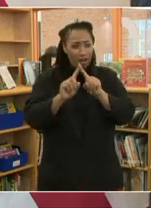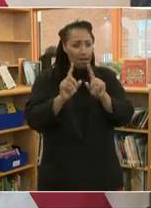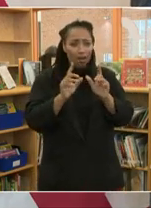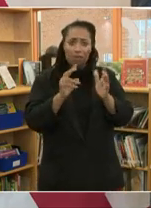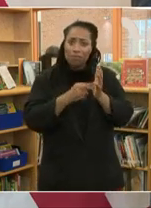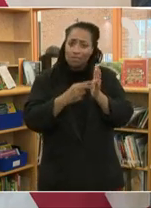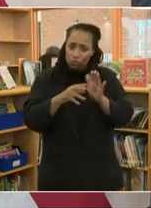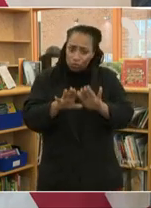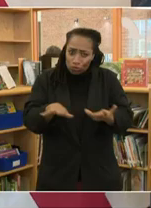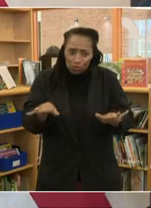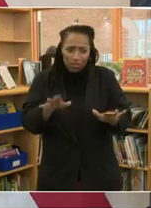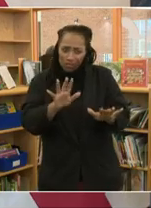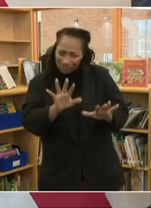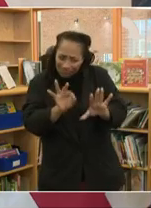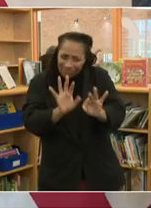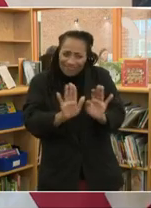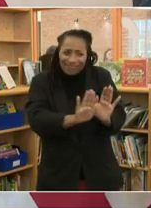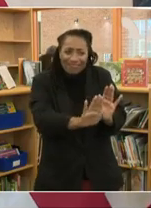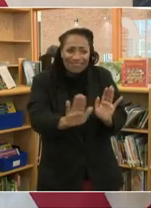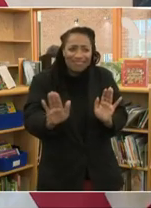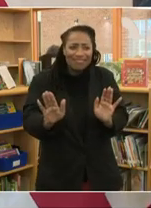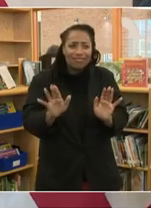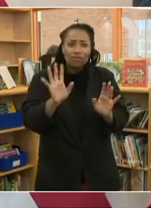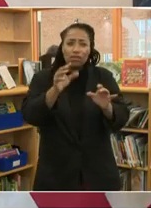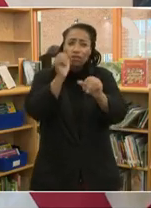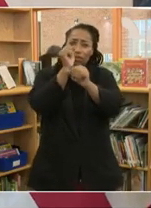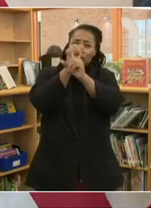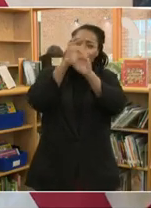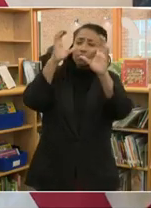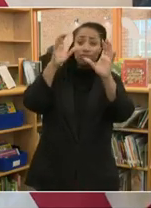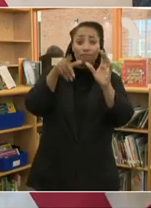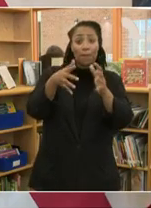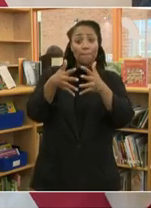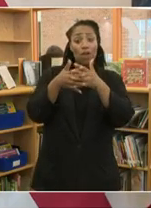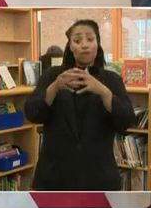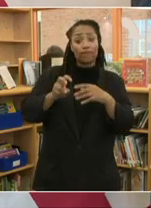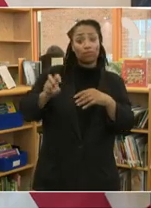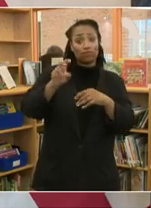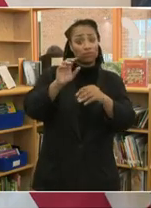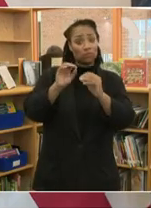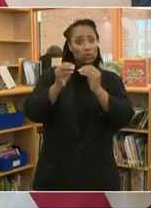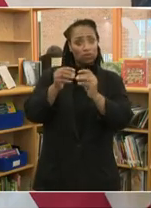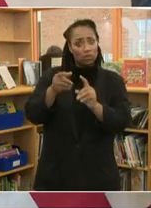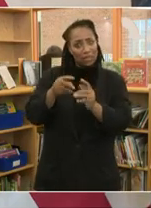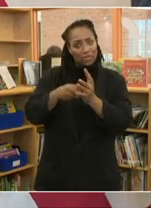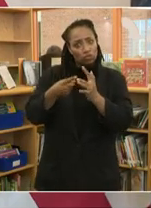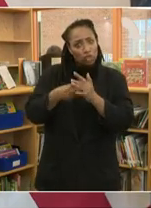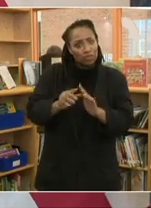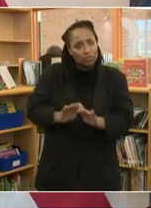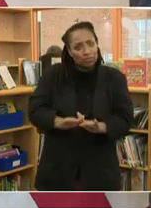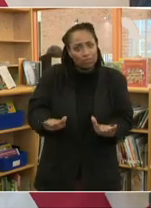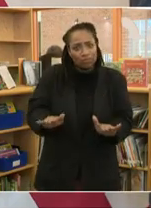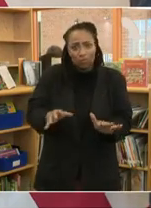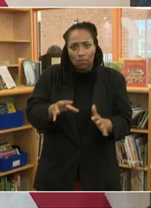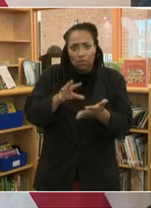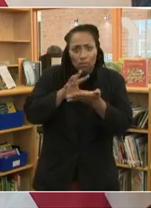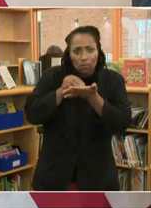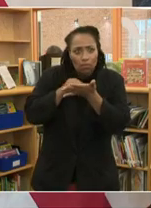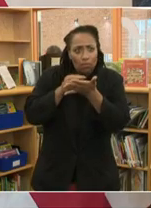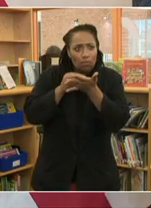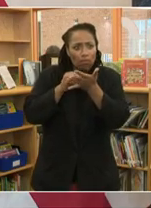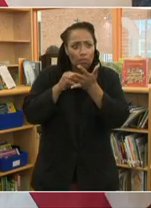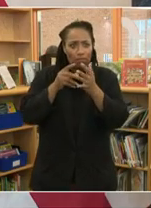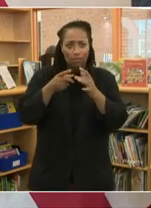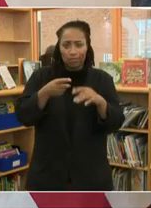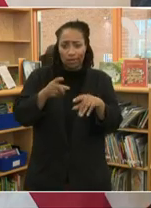for America's field trip to have kids participate, because out of the mouths of babes, if you go online and you look at the submissions from the first pilot round, you